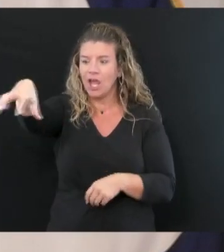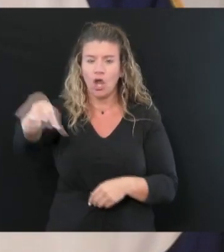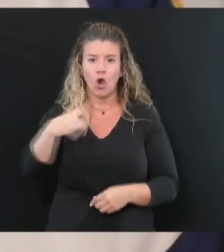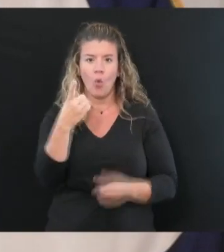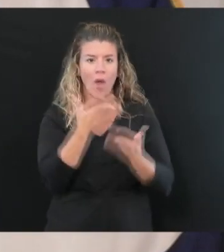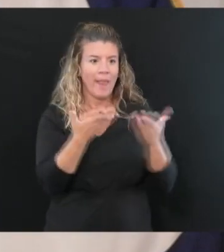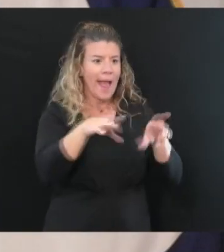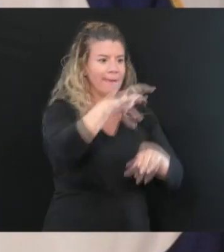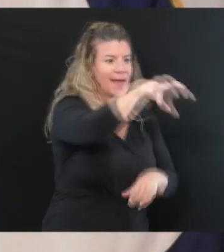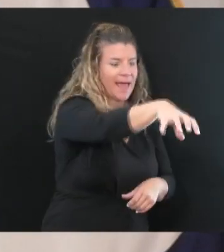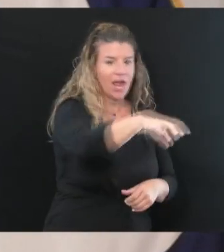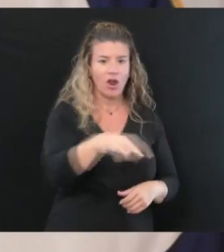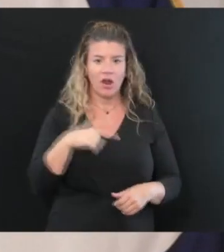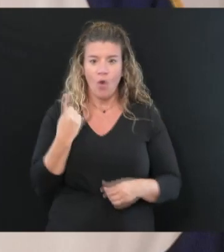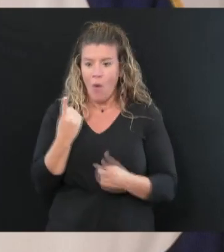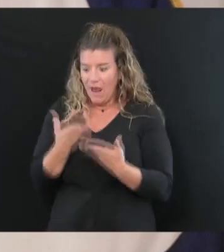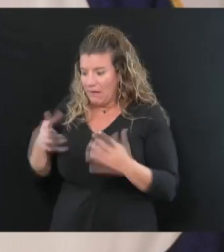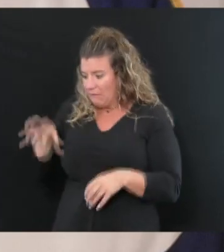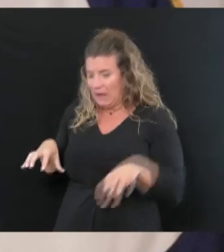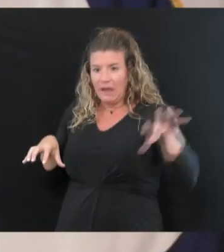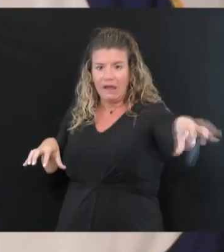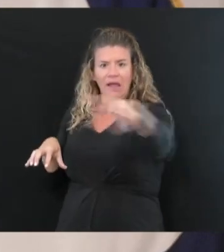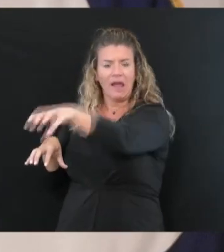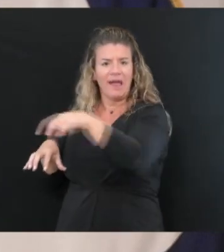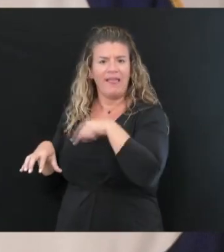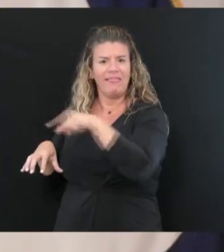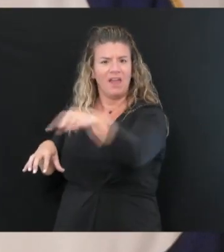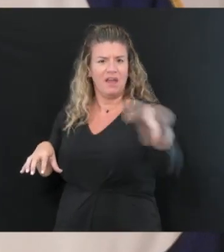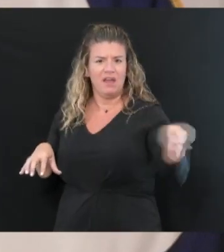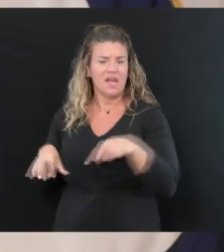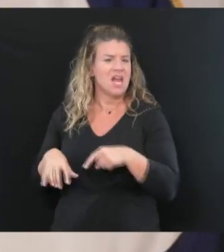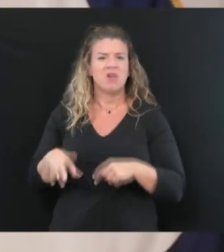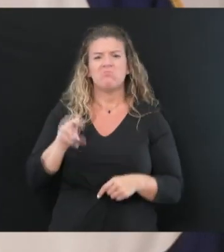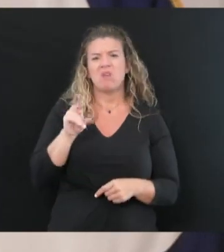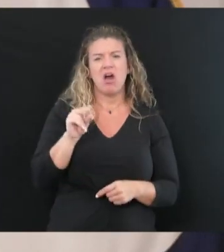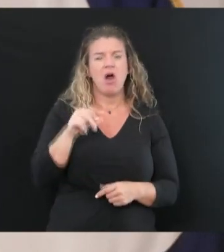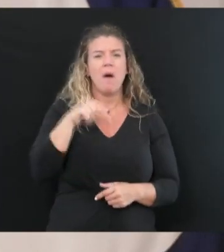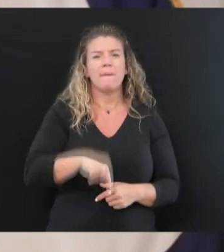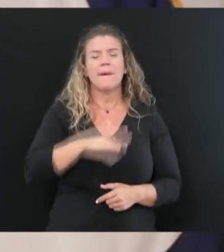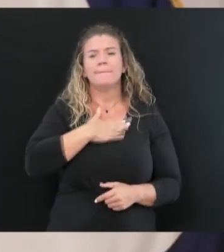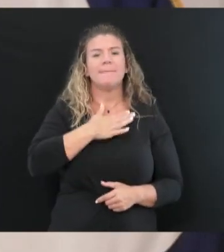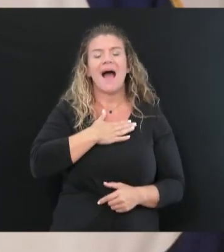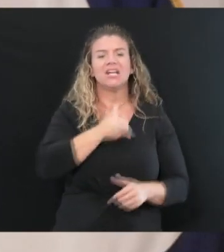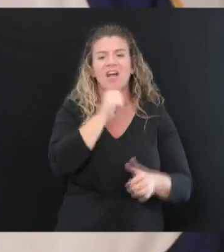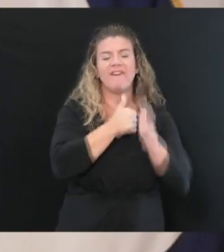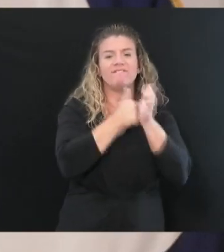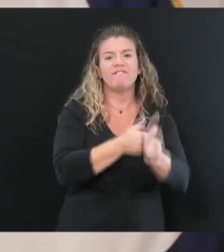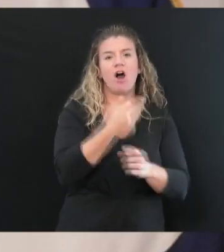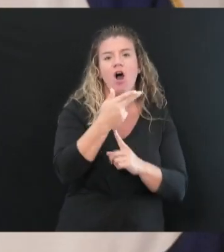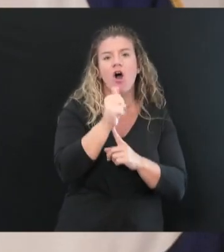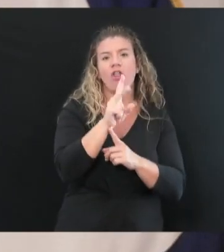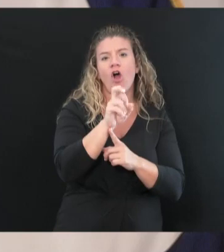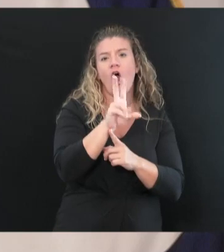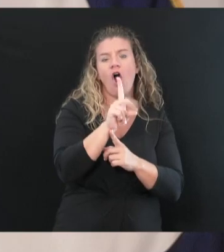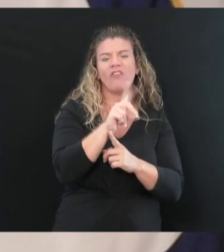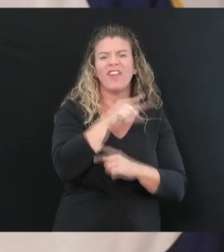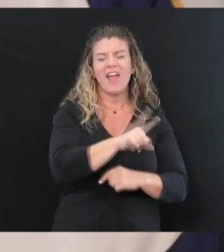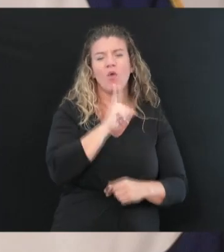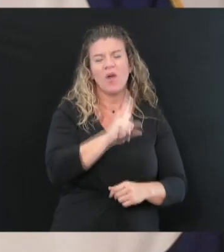one faction over here saying, well, this isn't really the Harvard model. They made it easier to